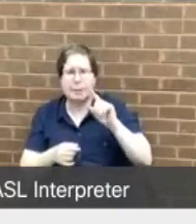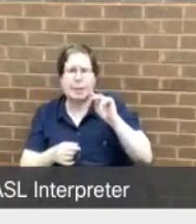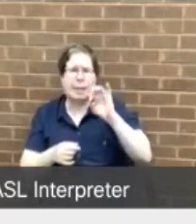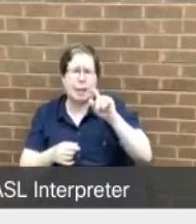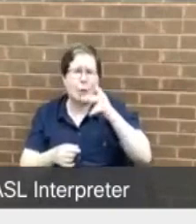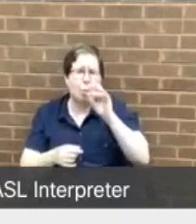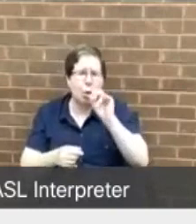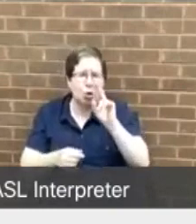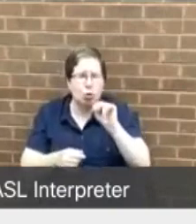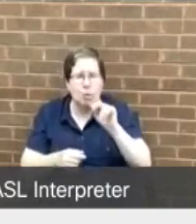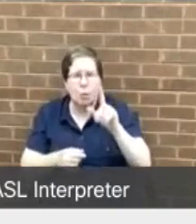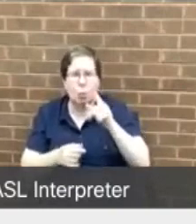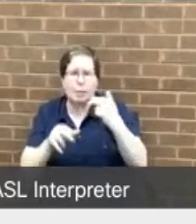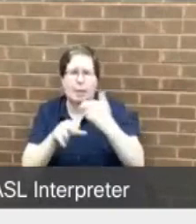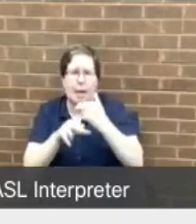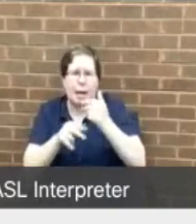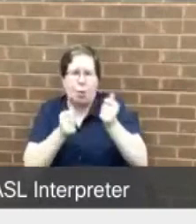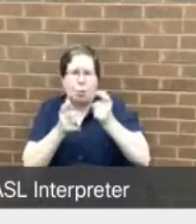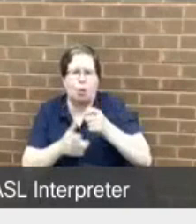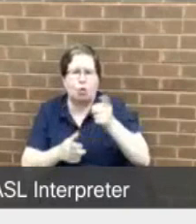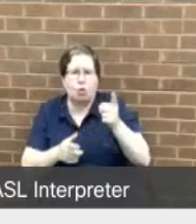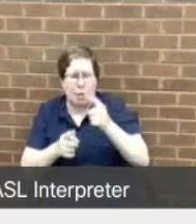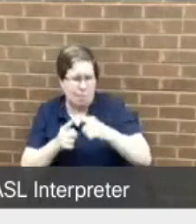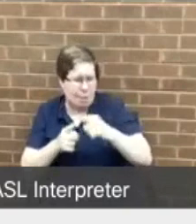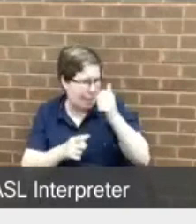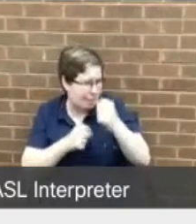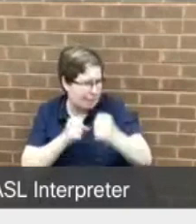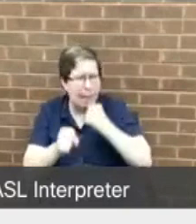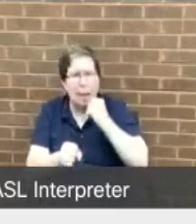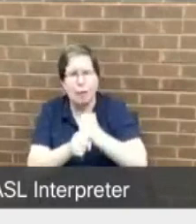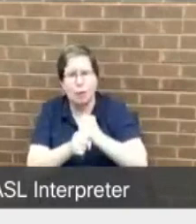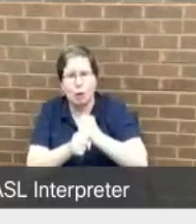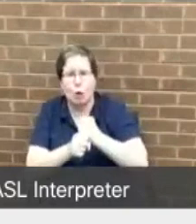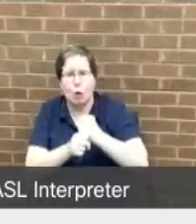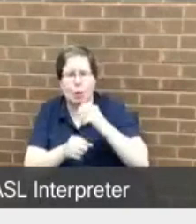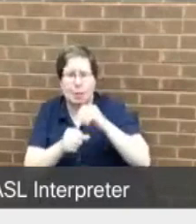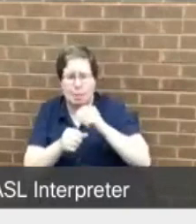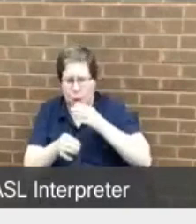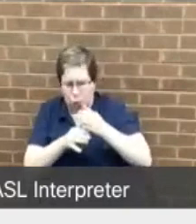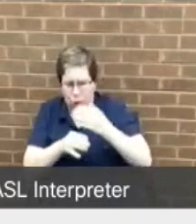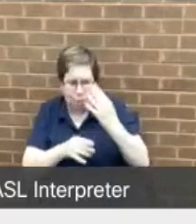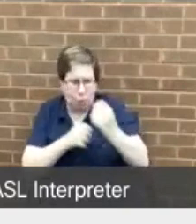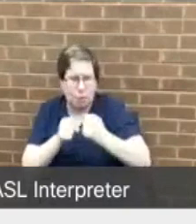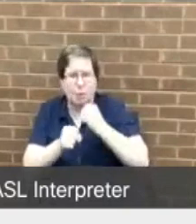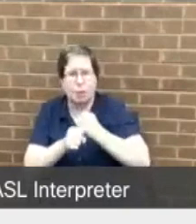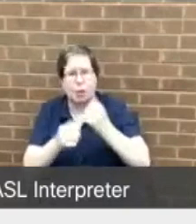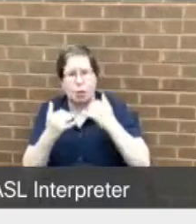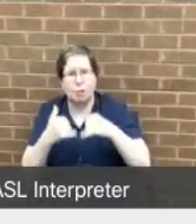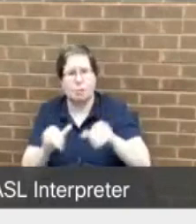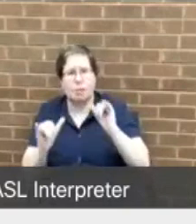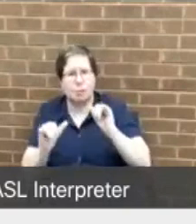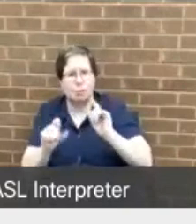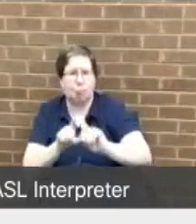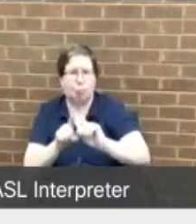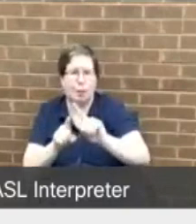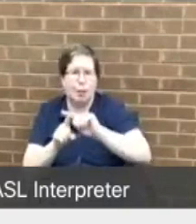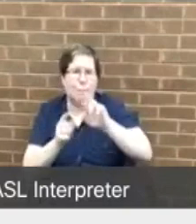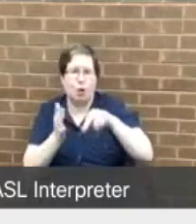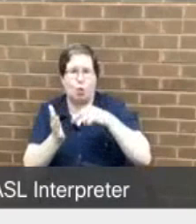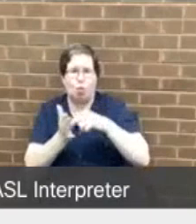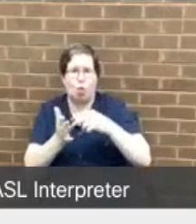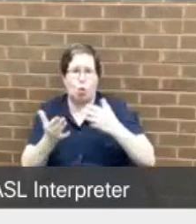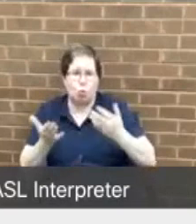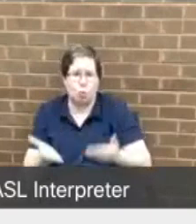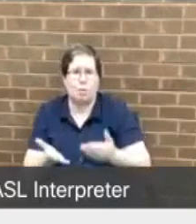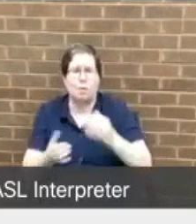administrator. I was probably about, maybe 10 years into my career. So 14 years later, I've done it in a variety of roles now.